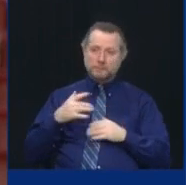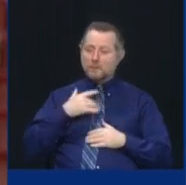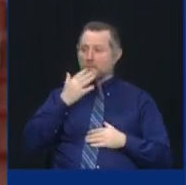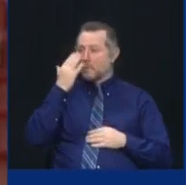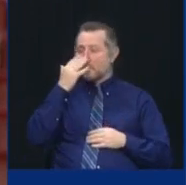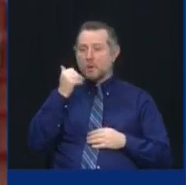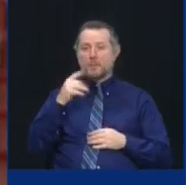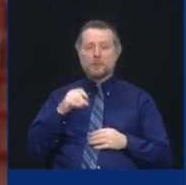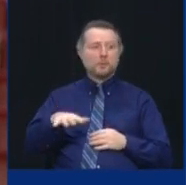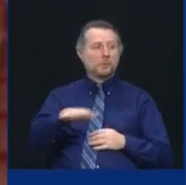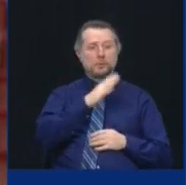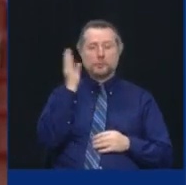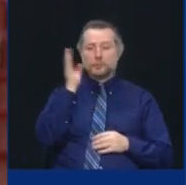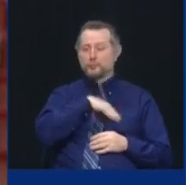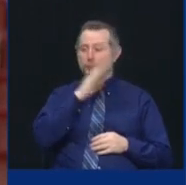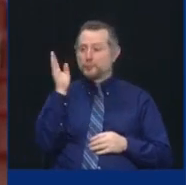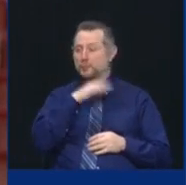what.